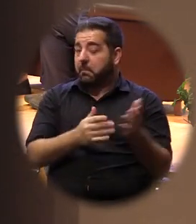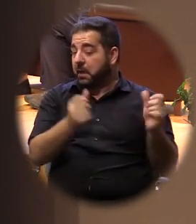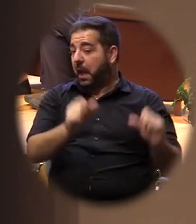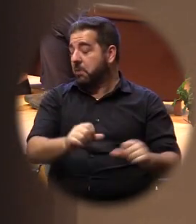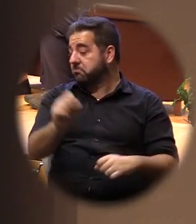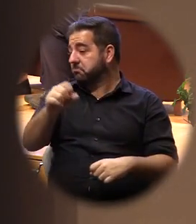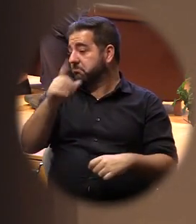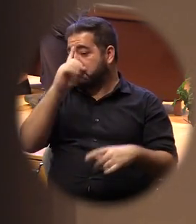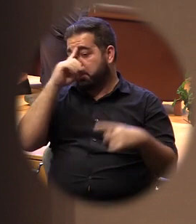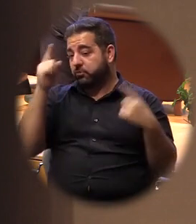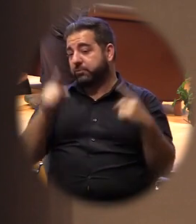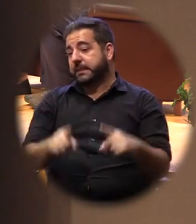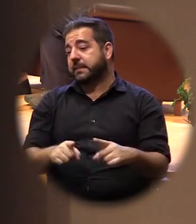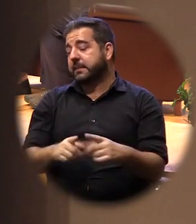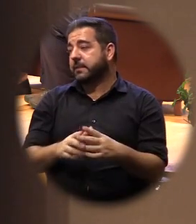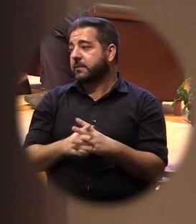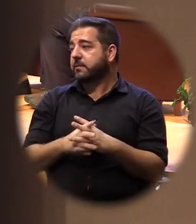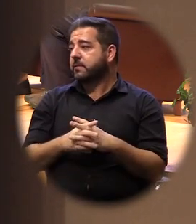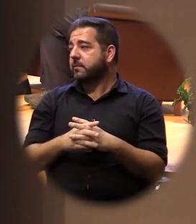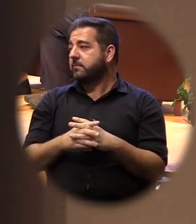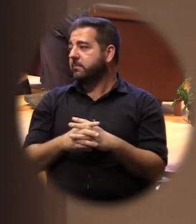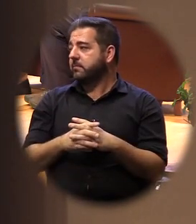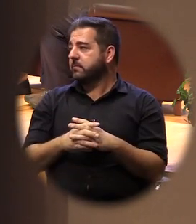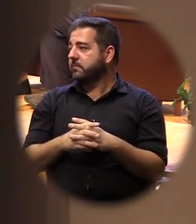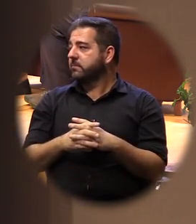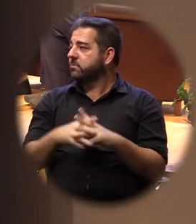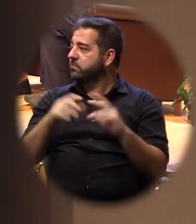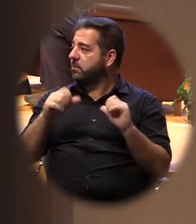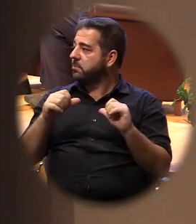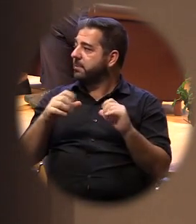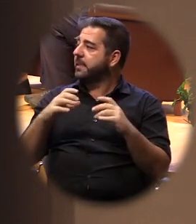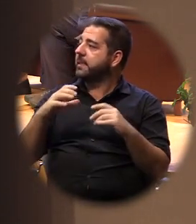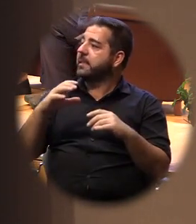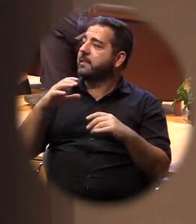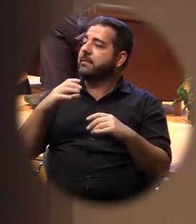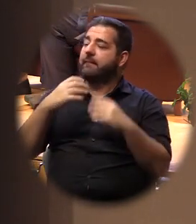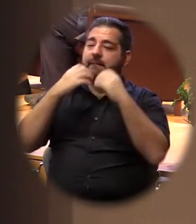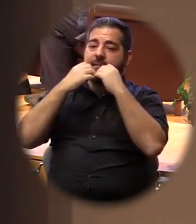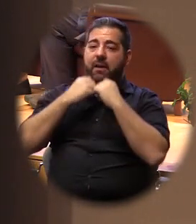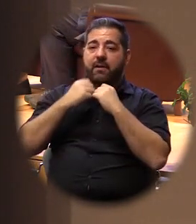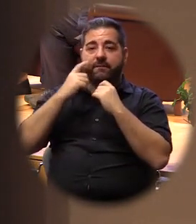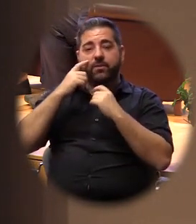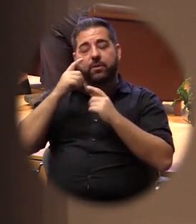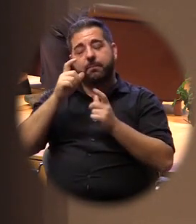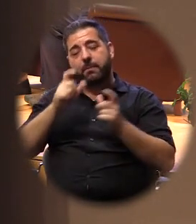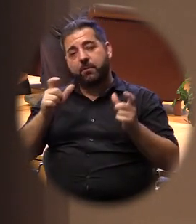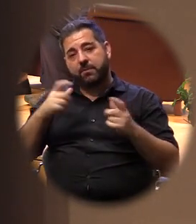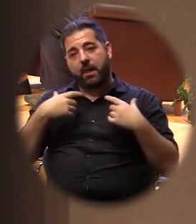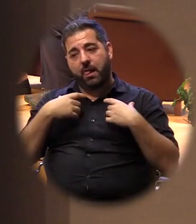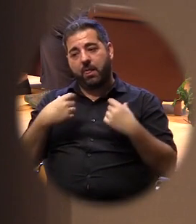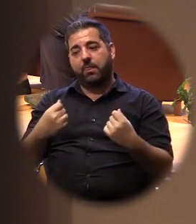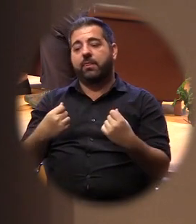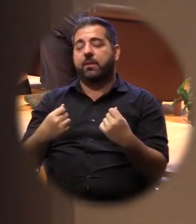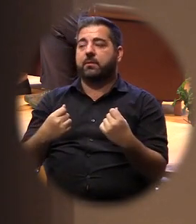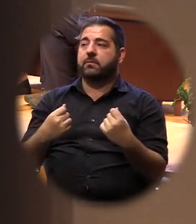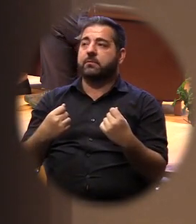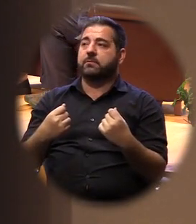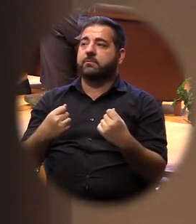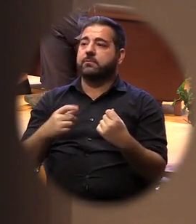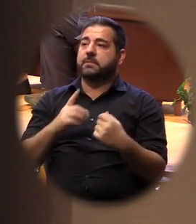I mean I agree that that probably caring for People's Health is